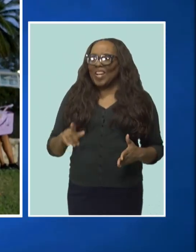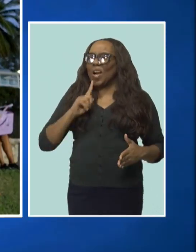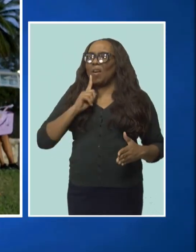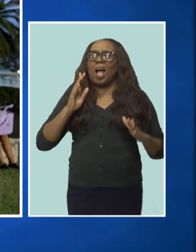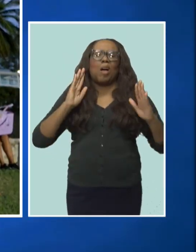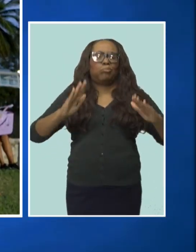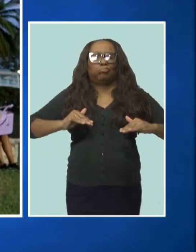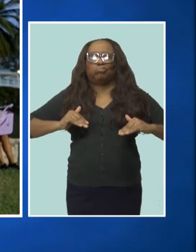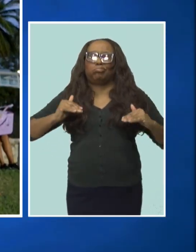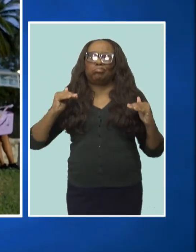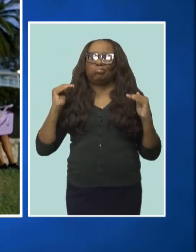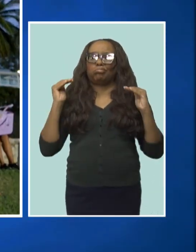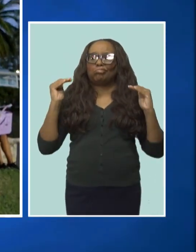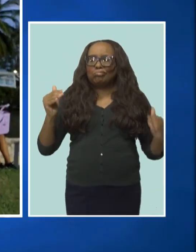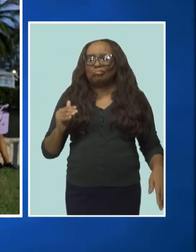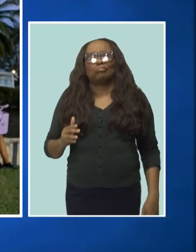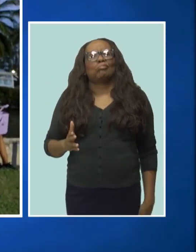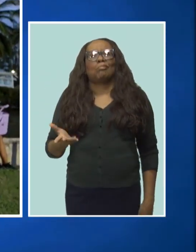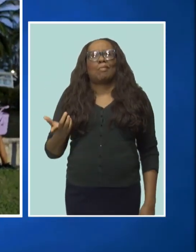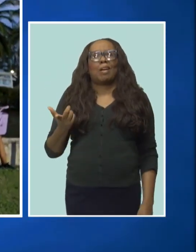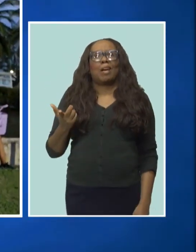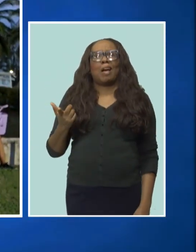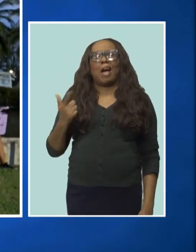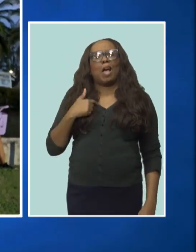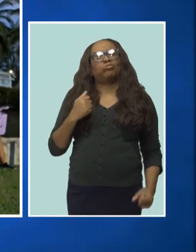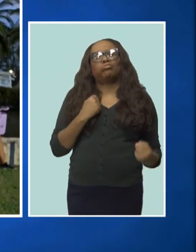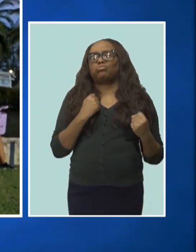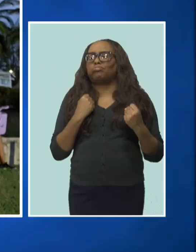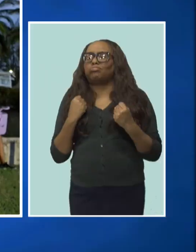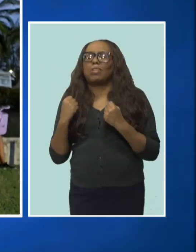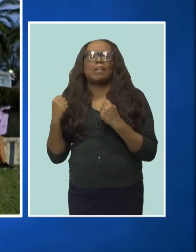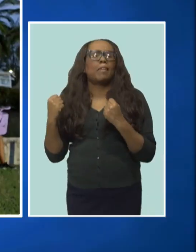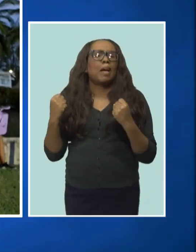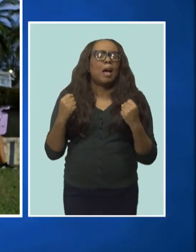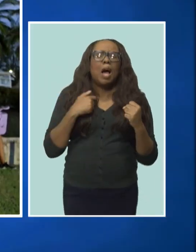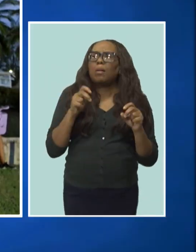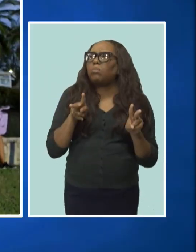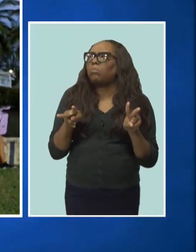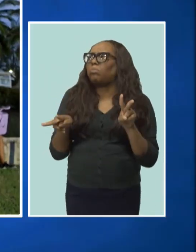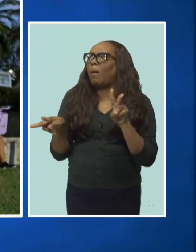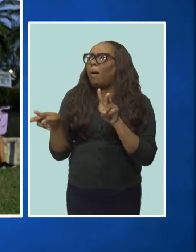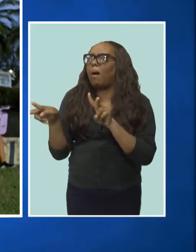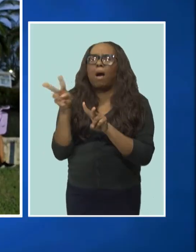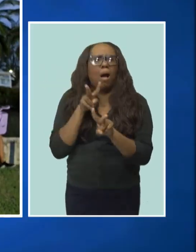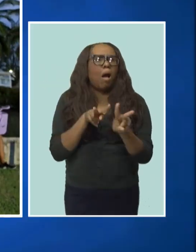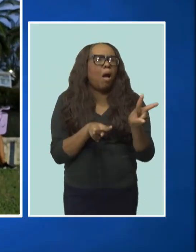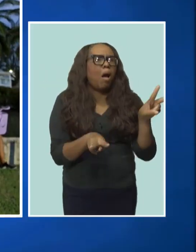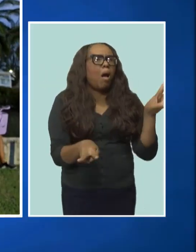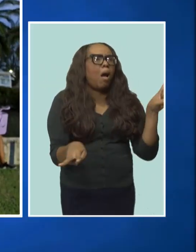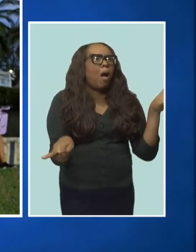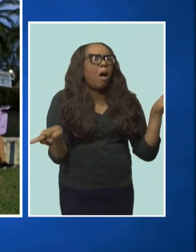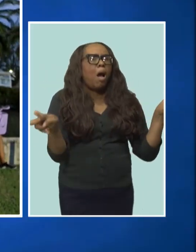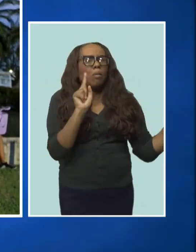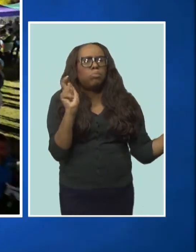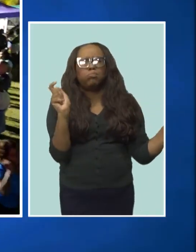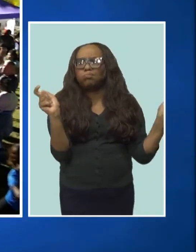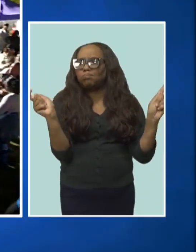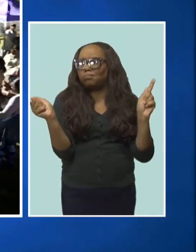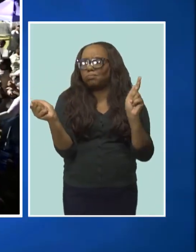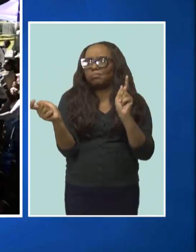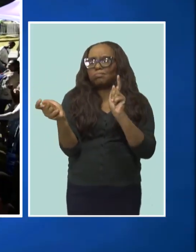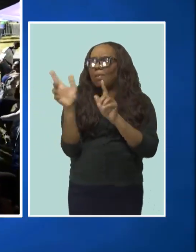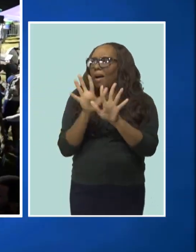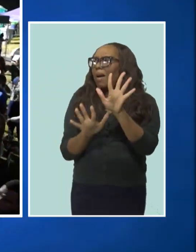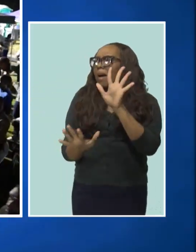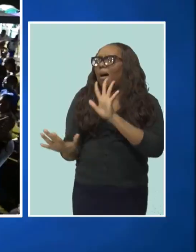another level. You know, coming down here, I was totally blown away by how this whole place has been transformed. If you look